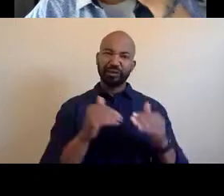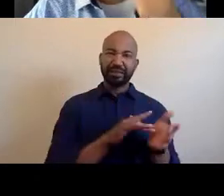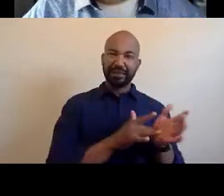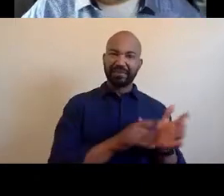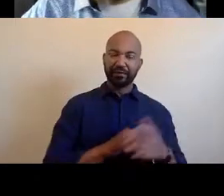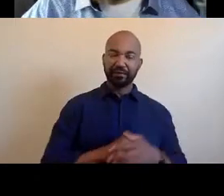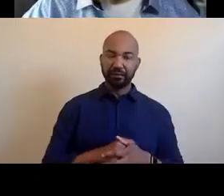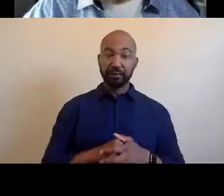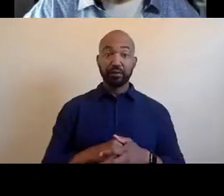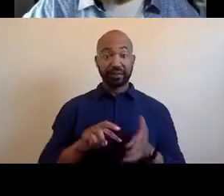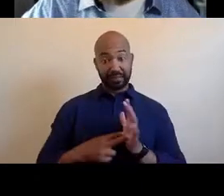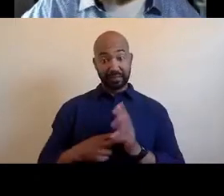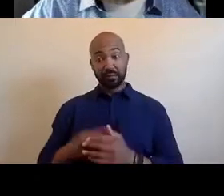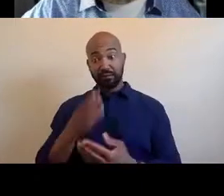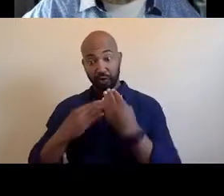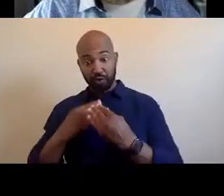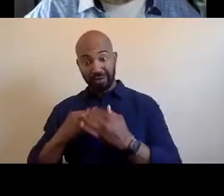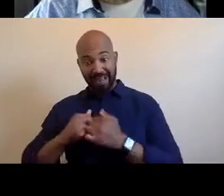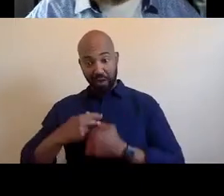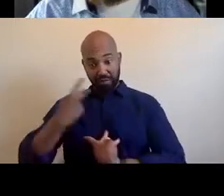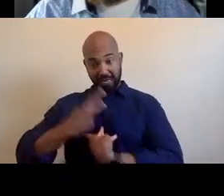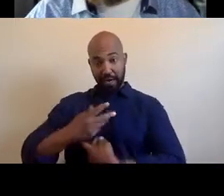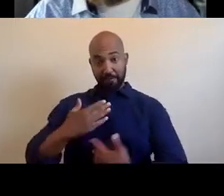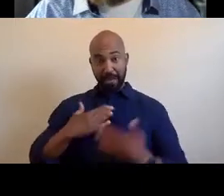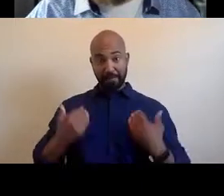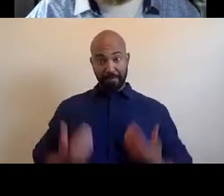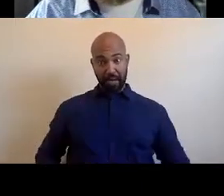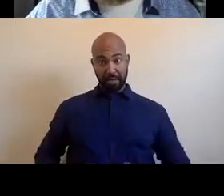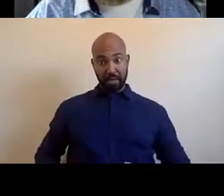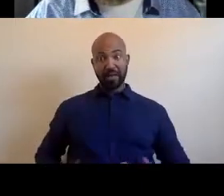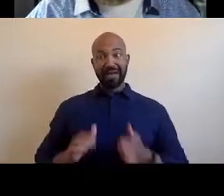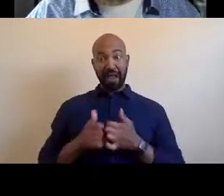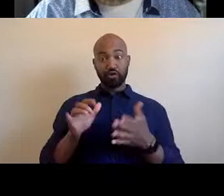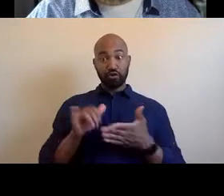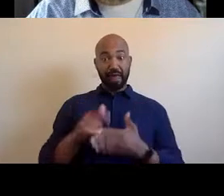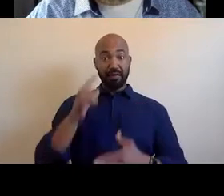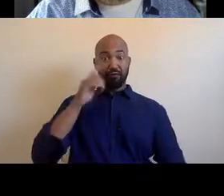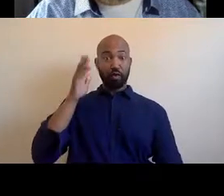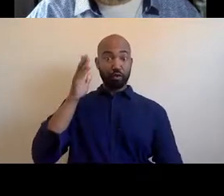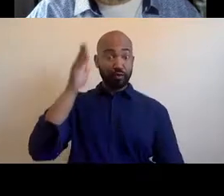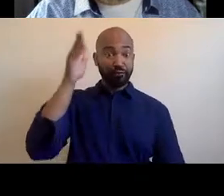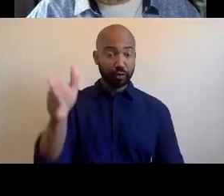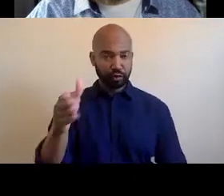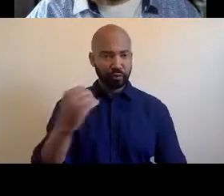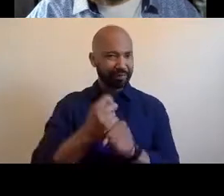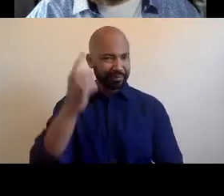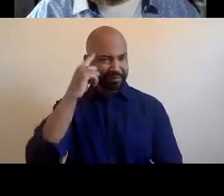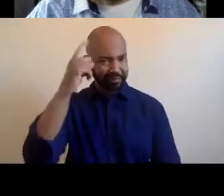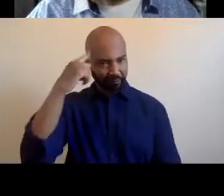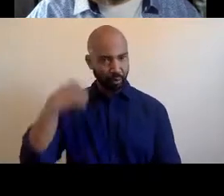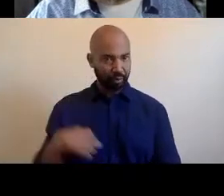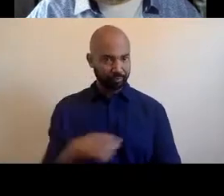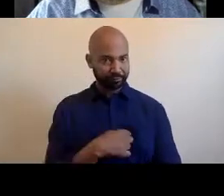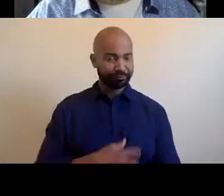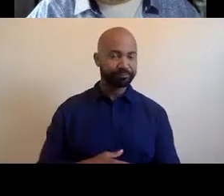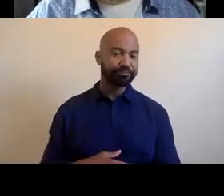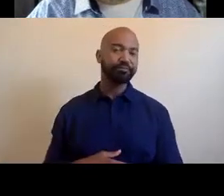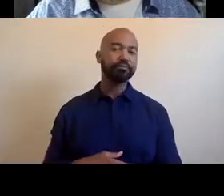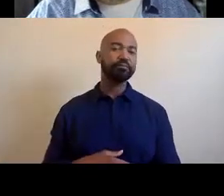our temple, and how do we do that for the long term that makes sense? And